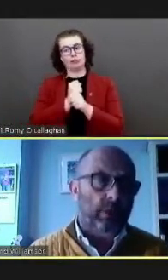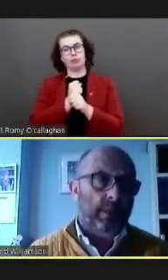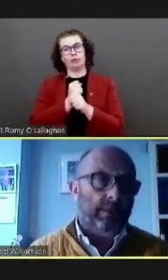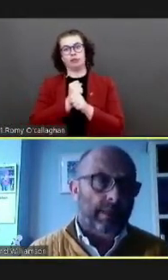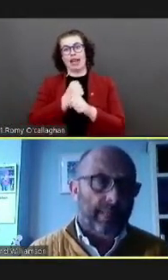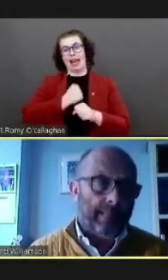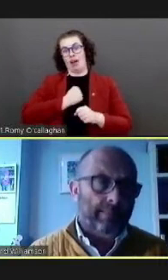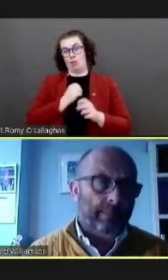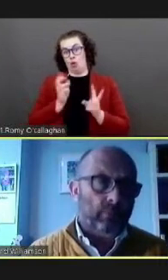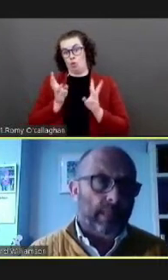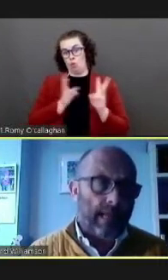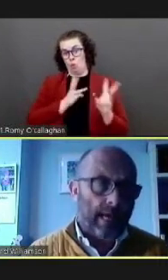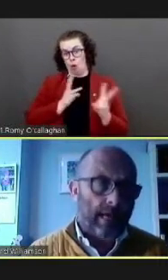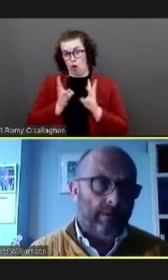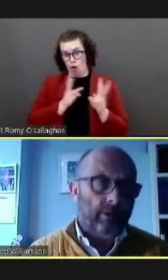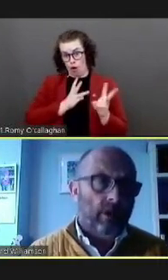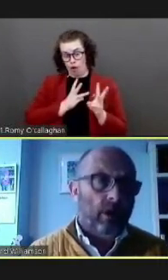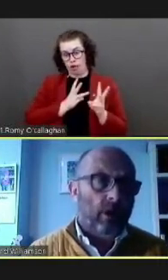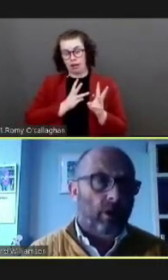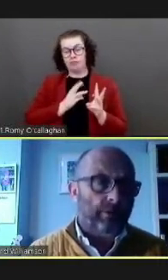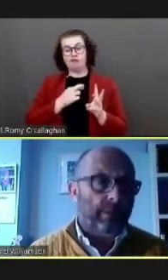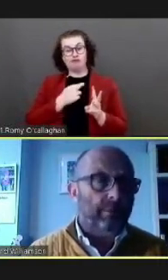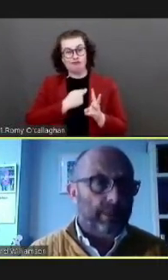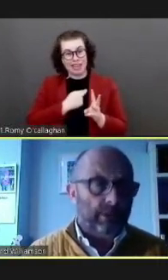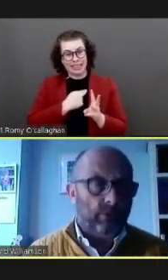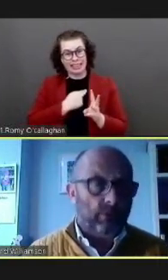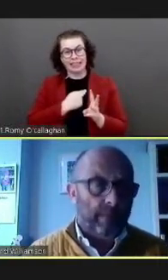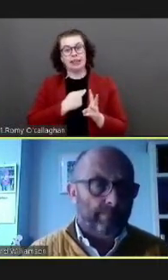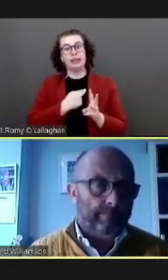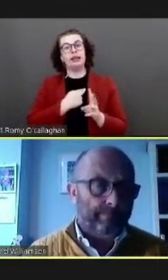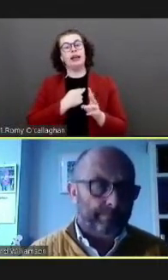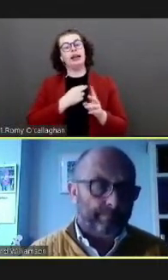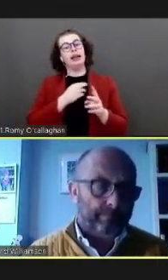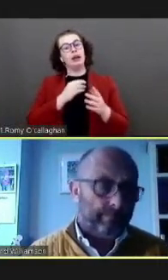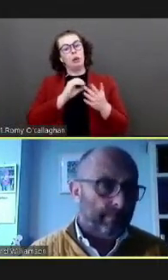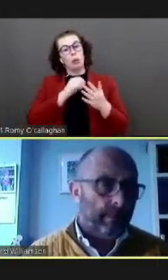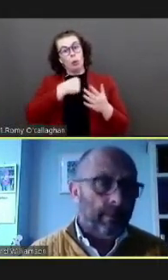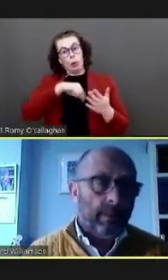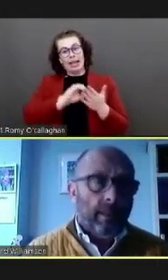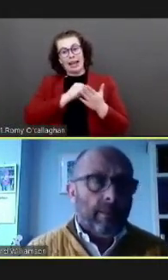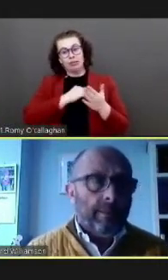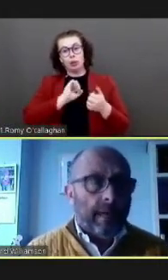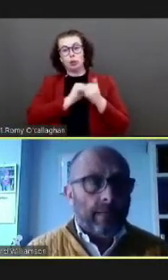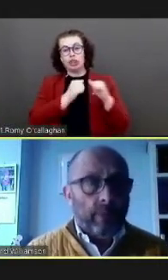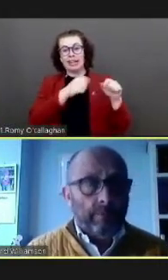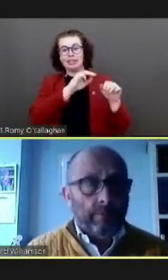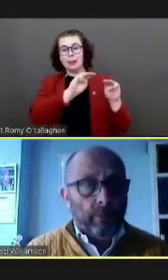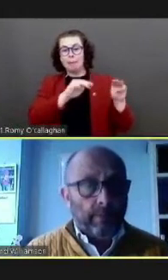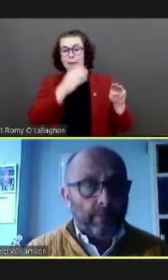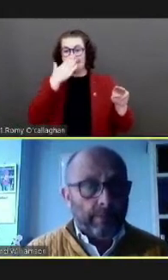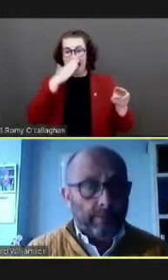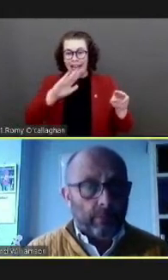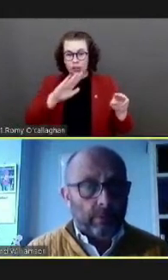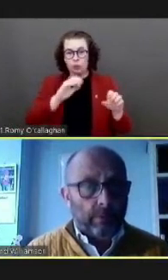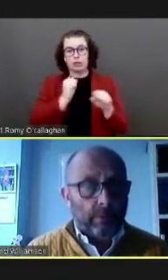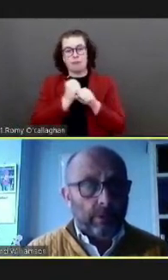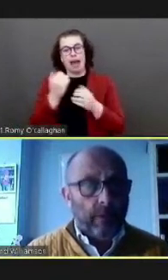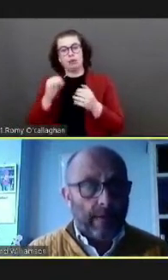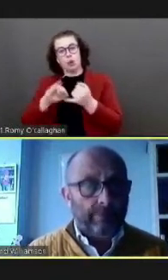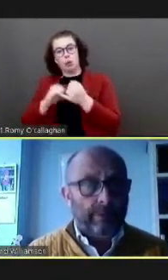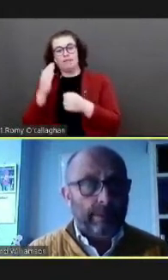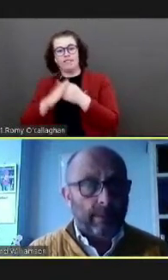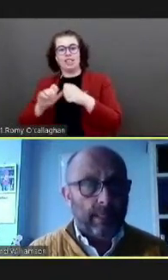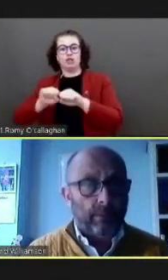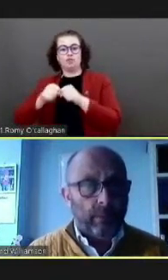view that many people will have of the commission of crime. That when we work with people,